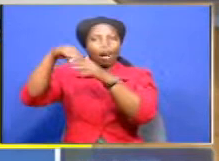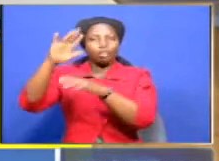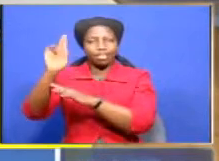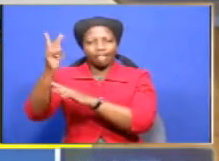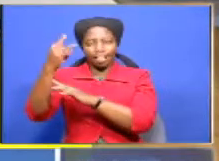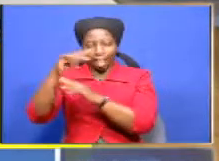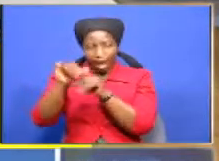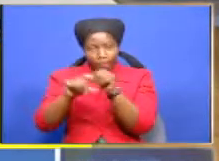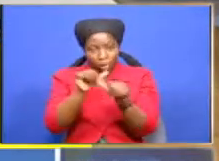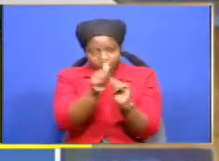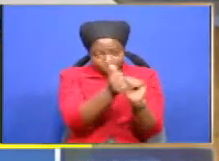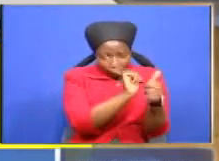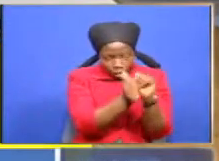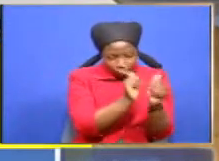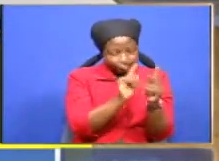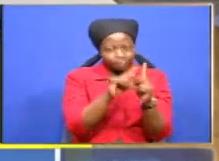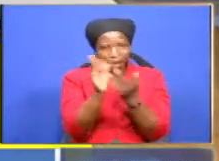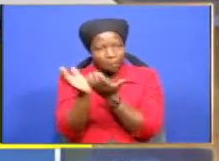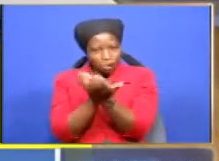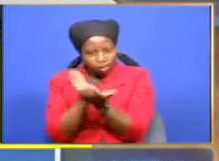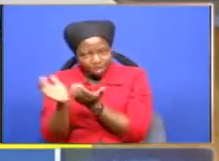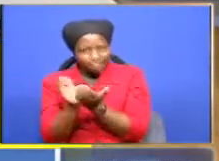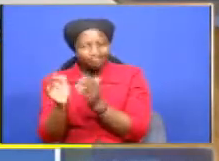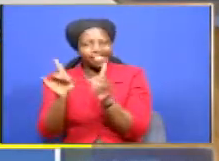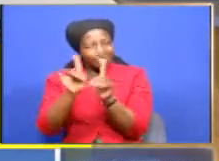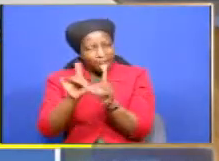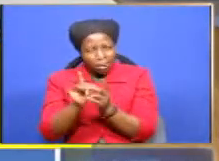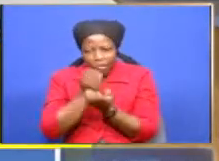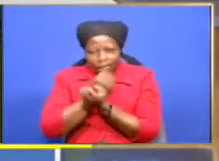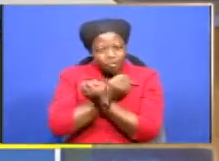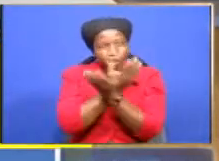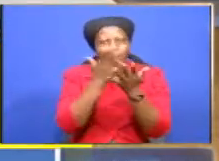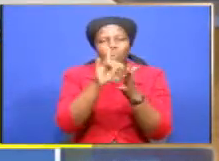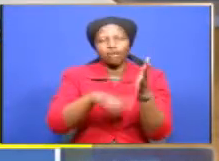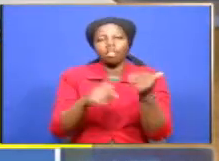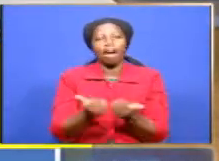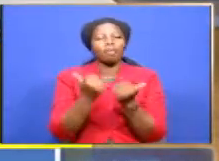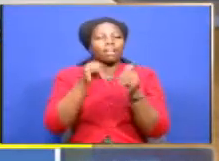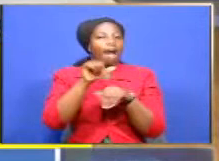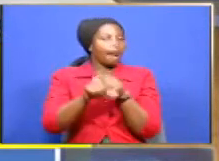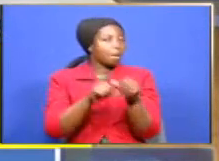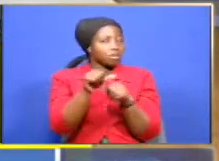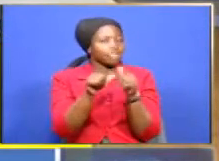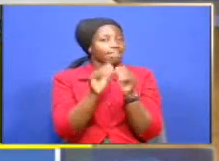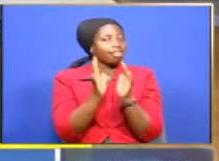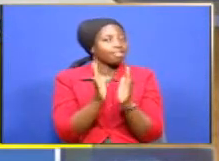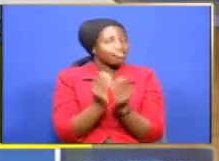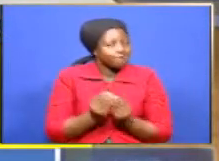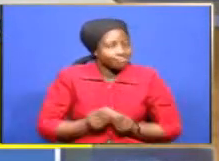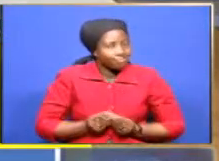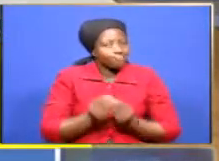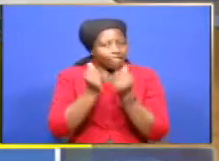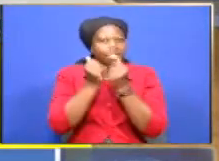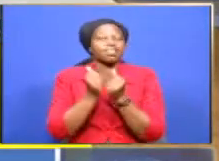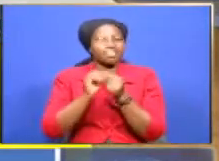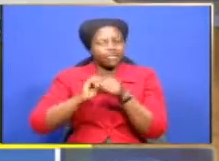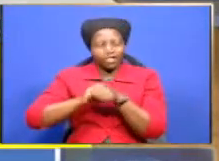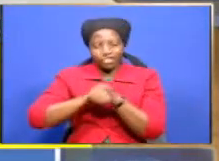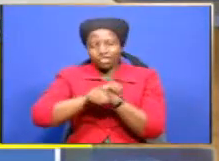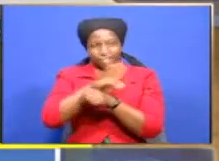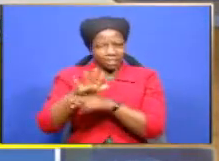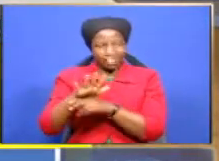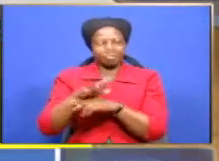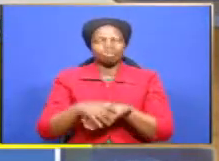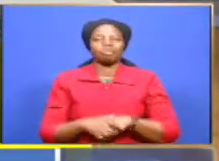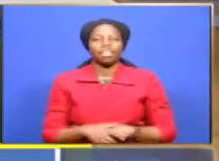matters sports to business, to an update on what is happening with regards to the mitigation measures on